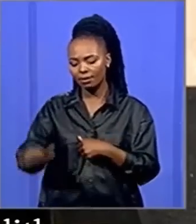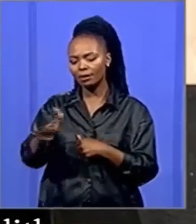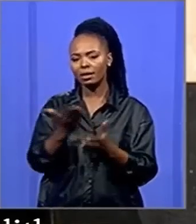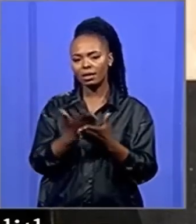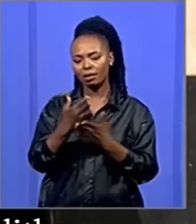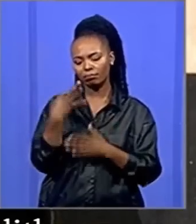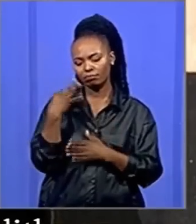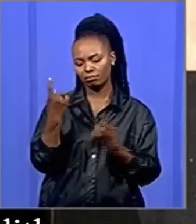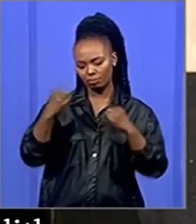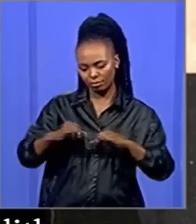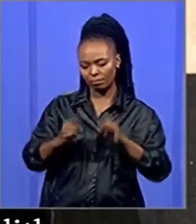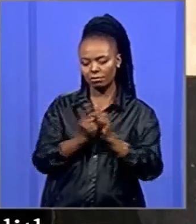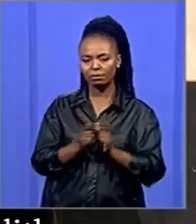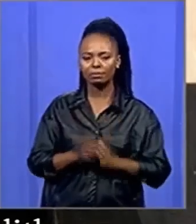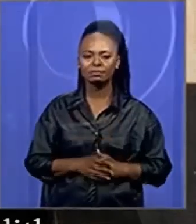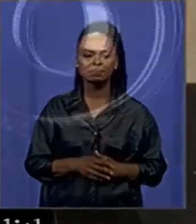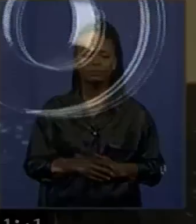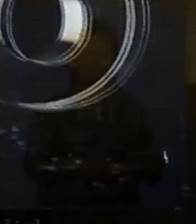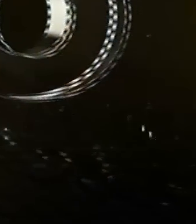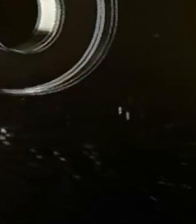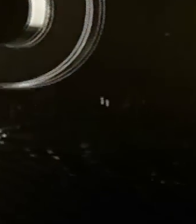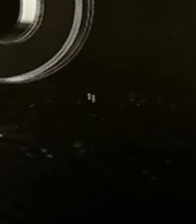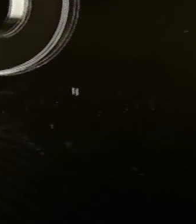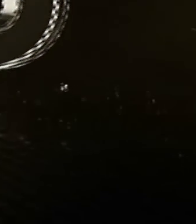jwalo ka potlako.